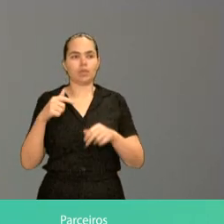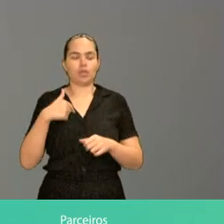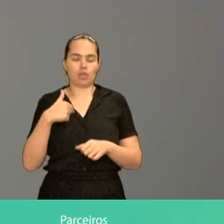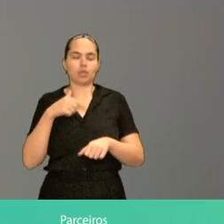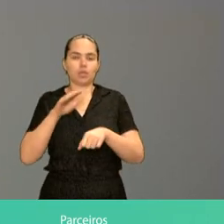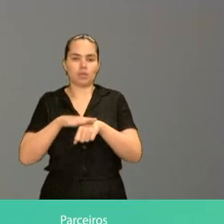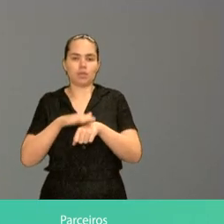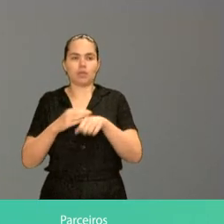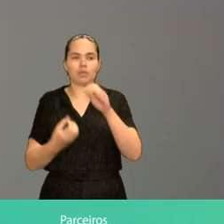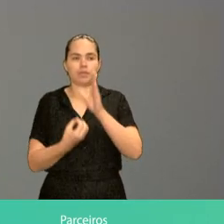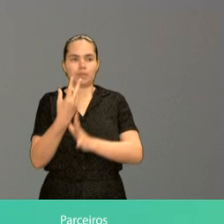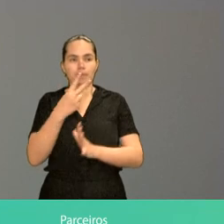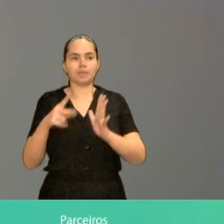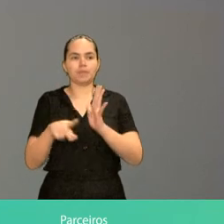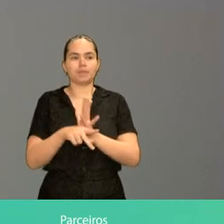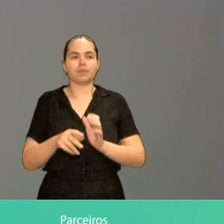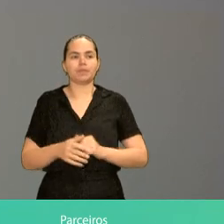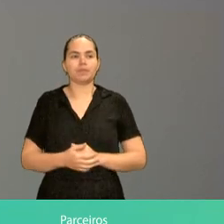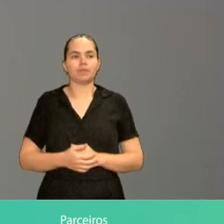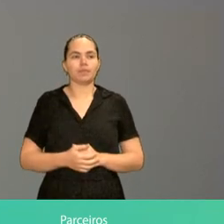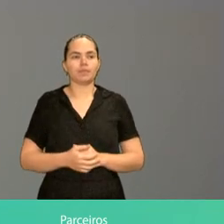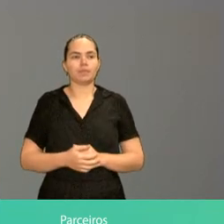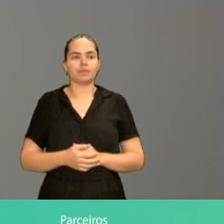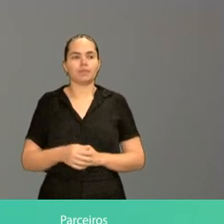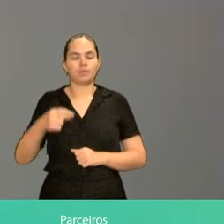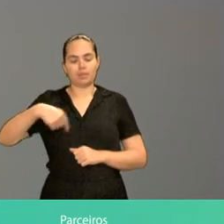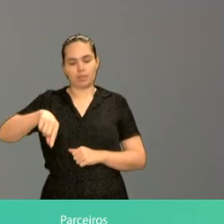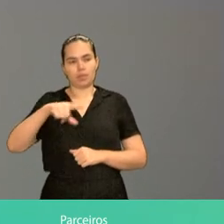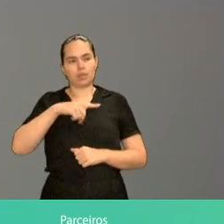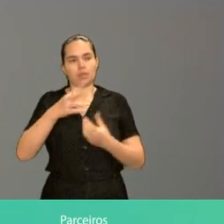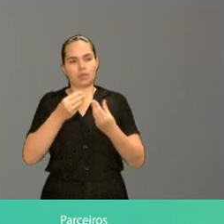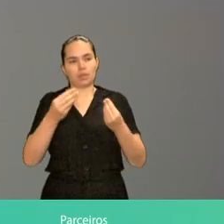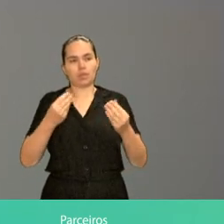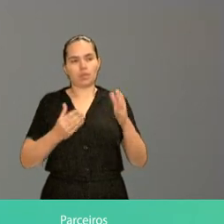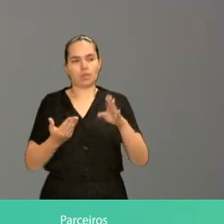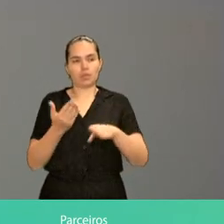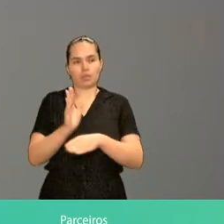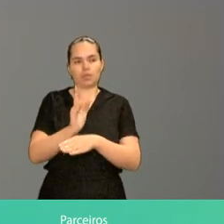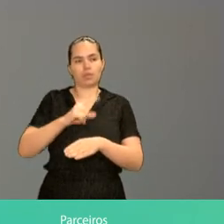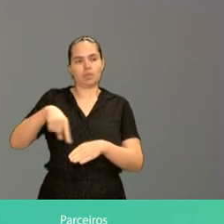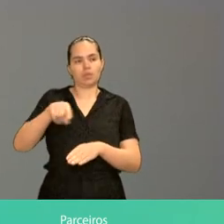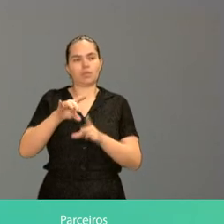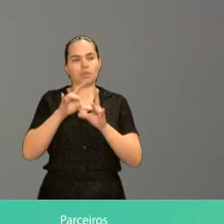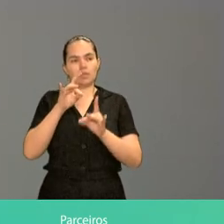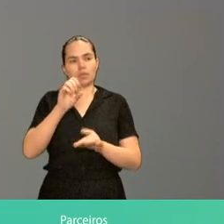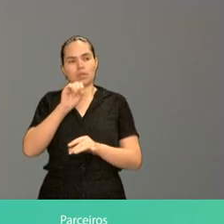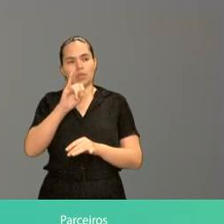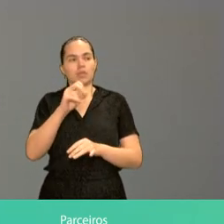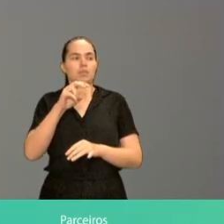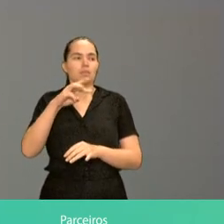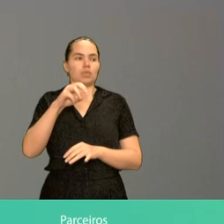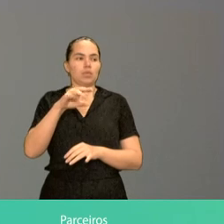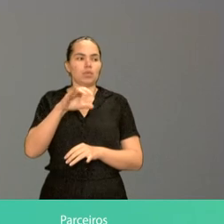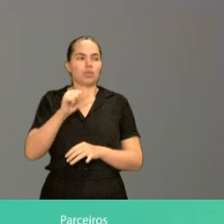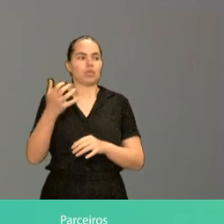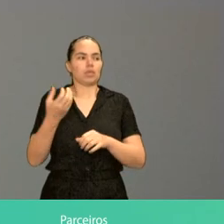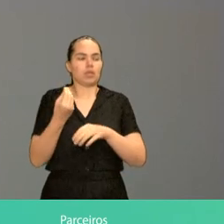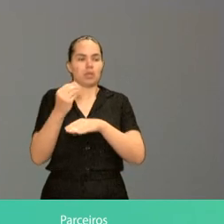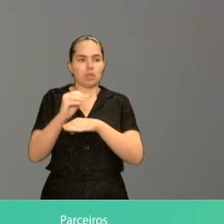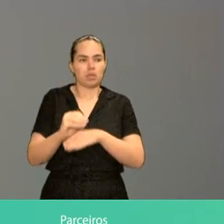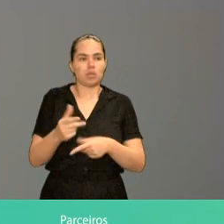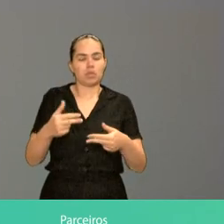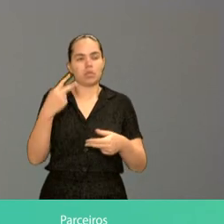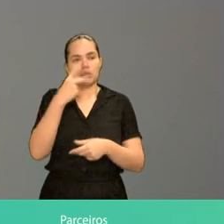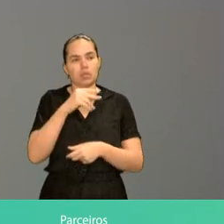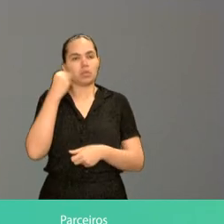Hydrogen, which I am a founder for, and for which I am a founder, and